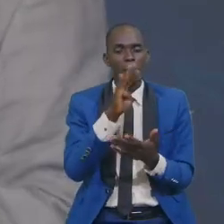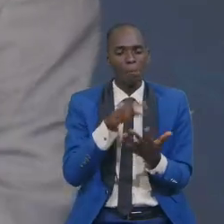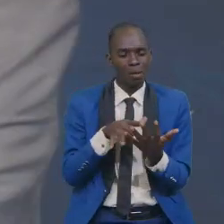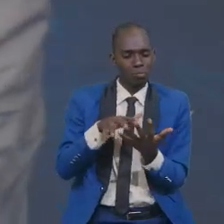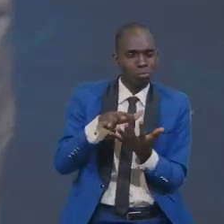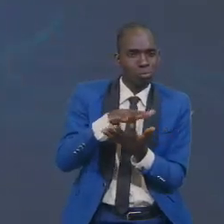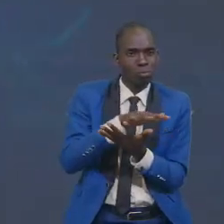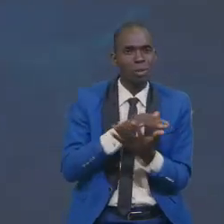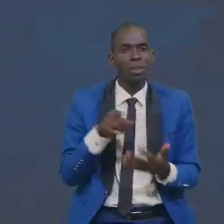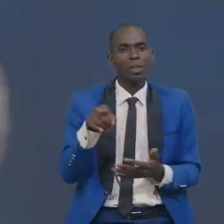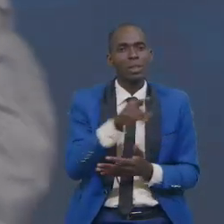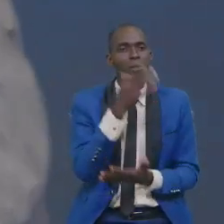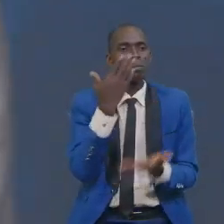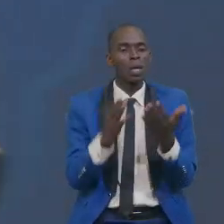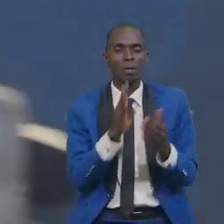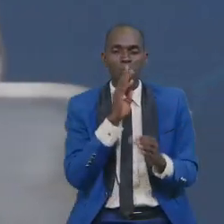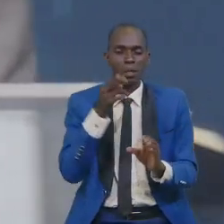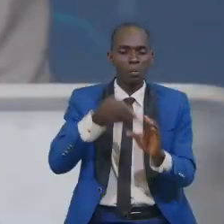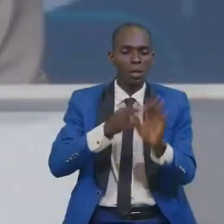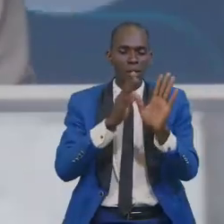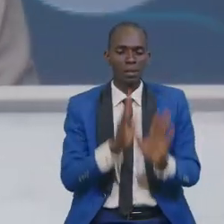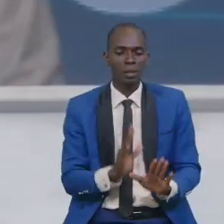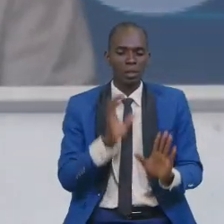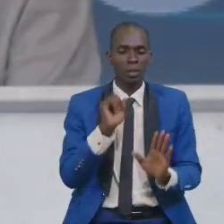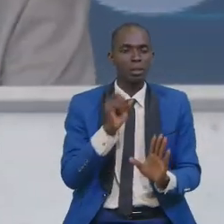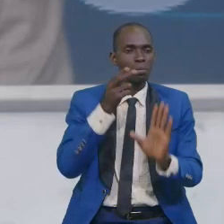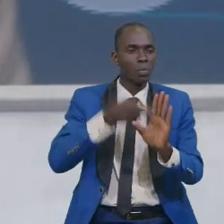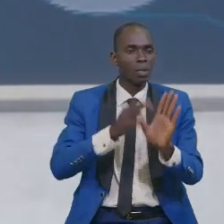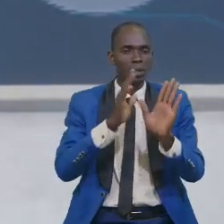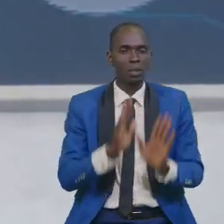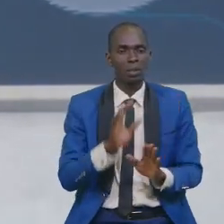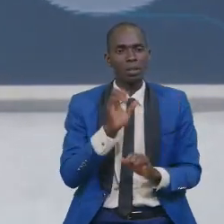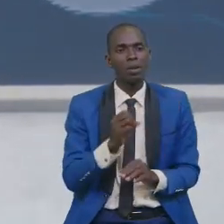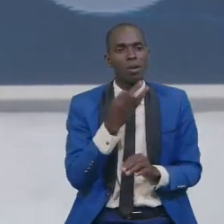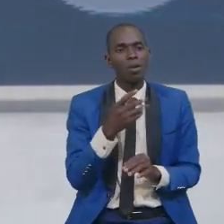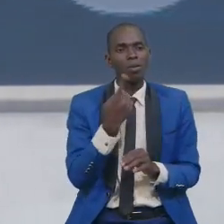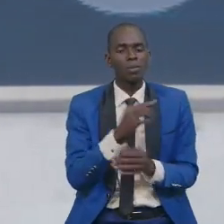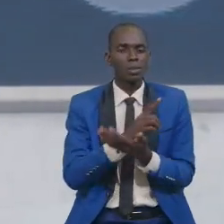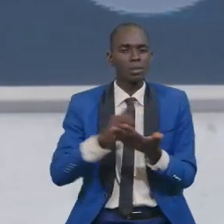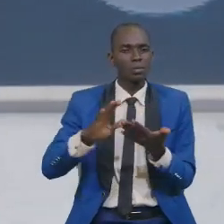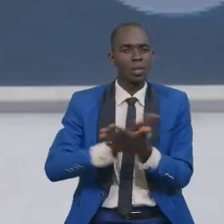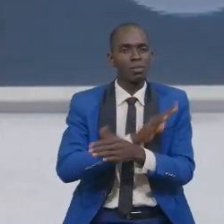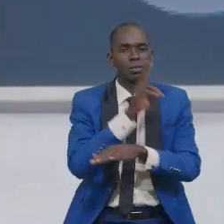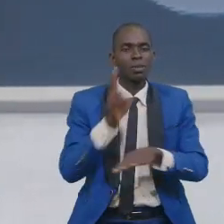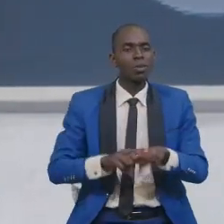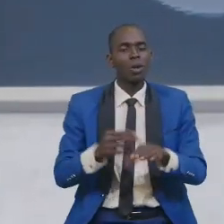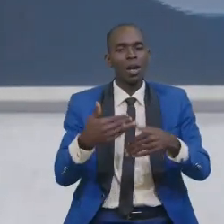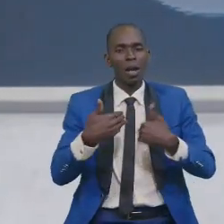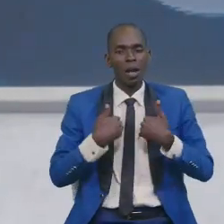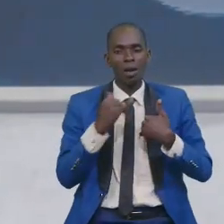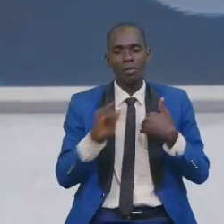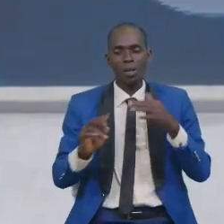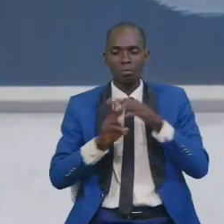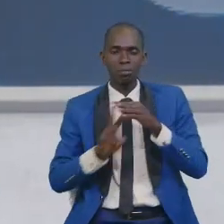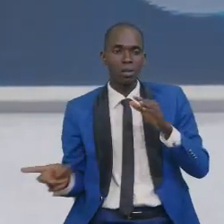may be particles partakers of the divine nature happiness kids